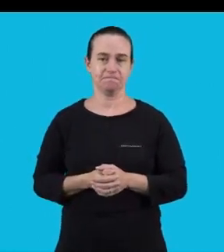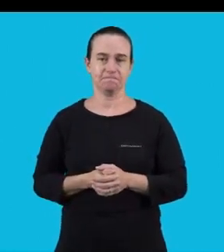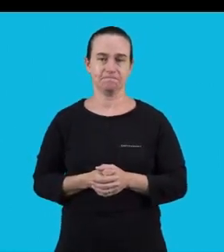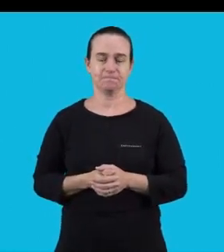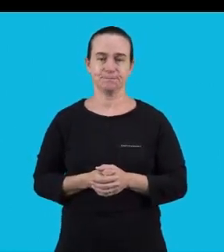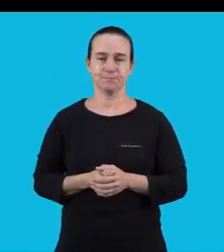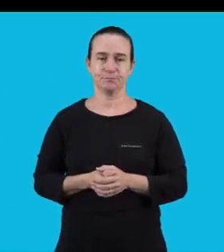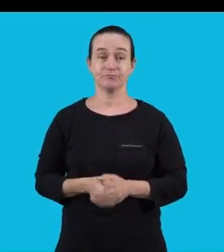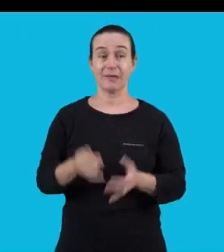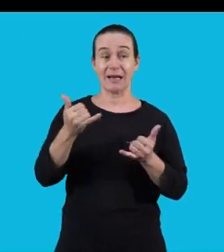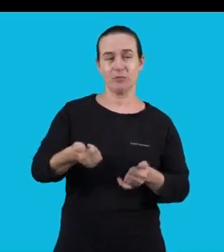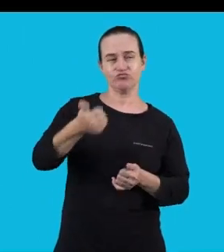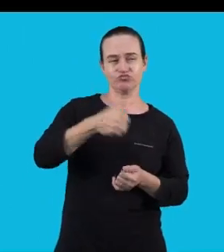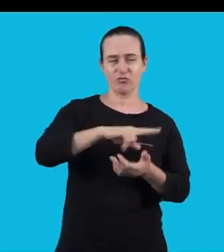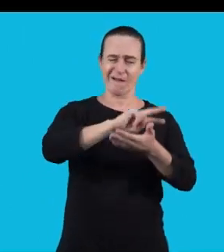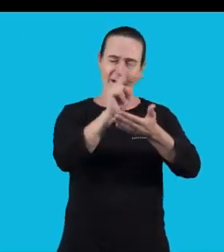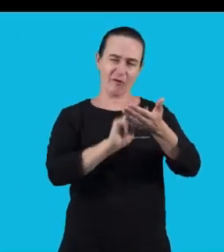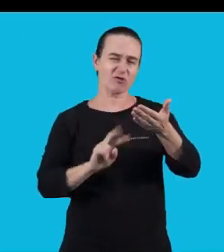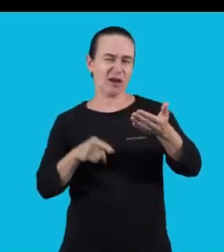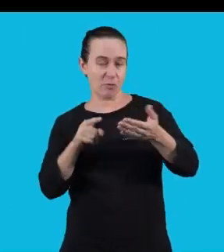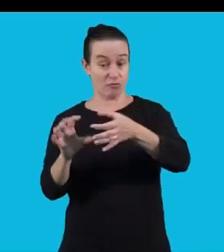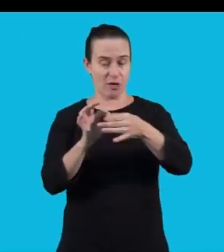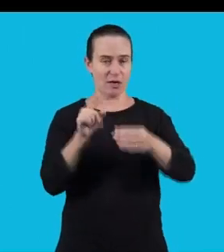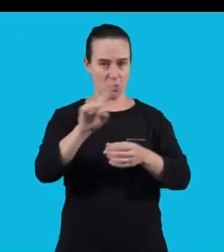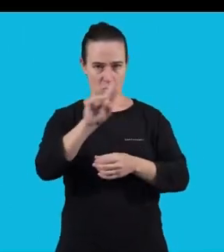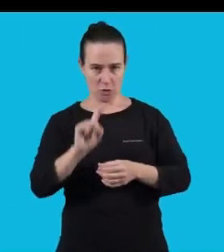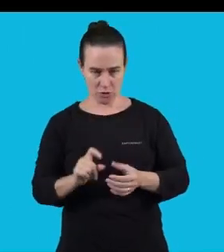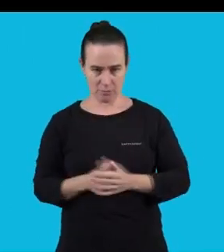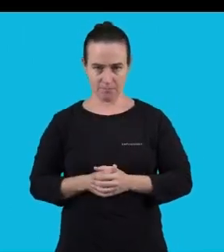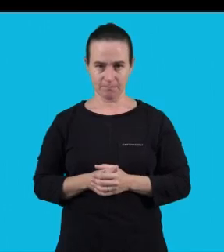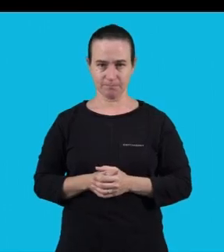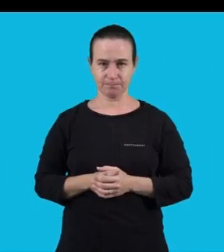Next up, we're going to look at vocabulary-related questions.